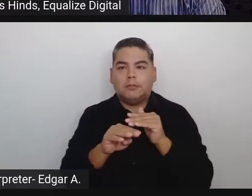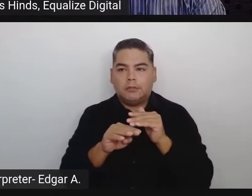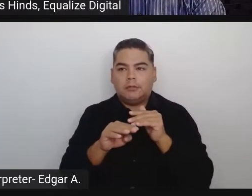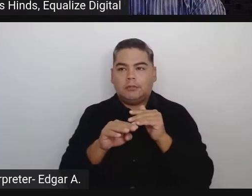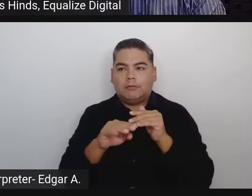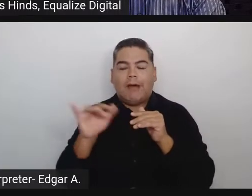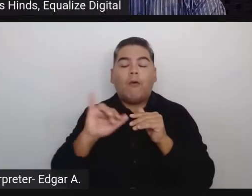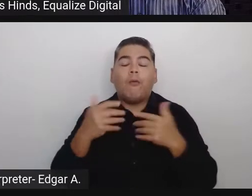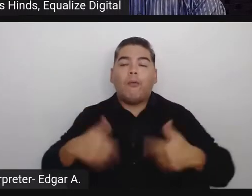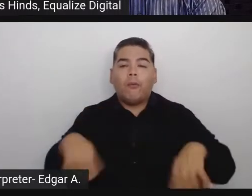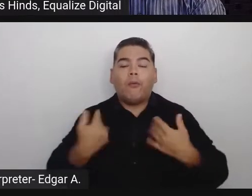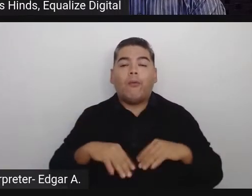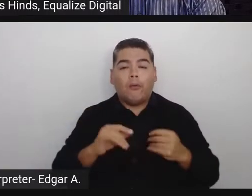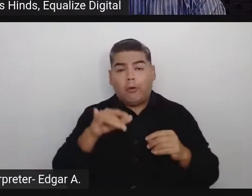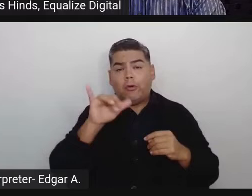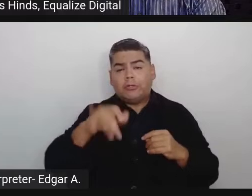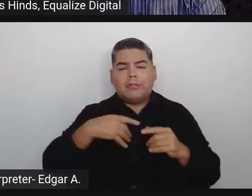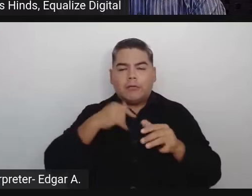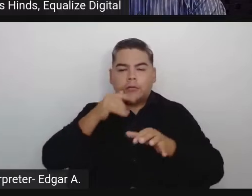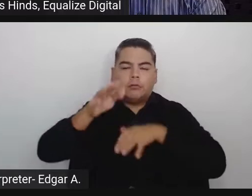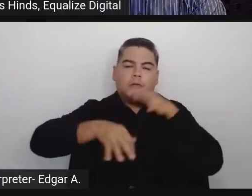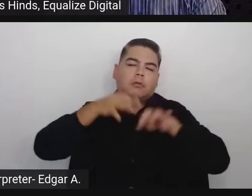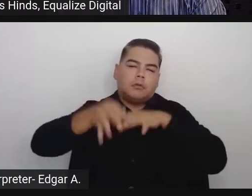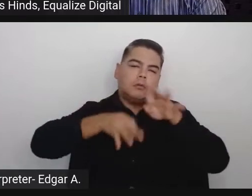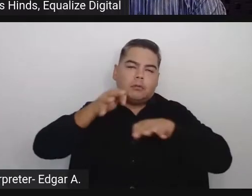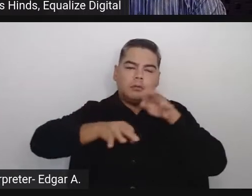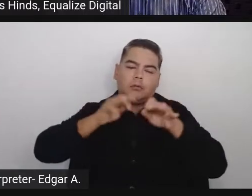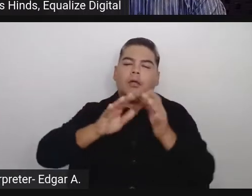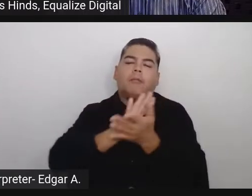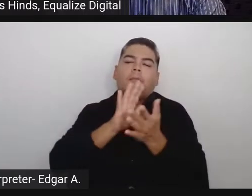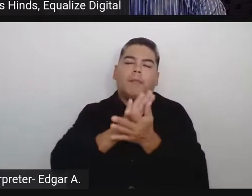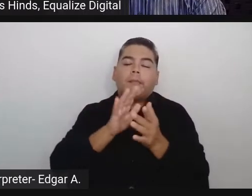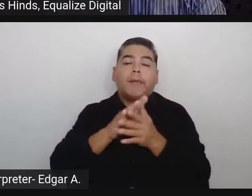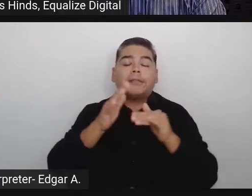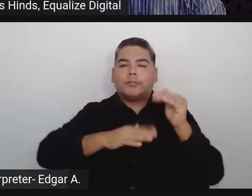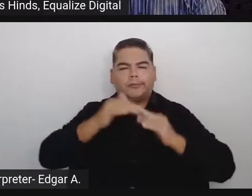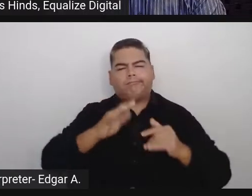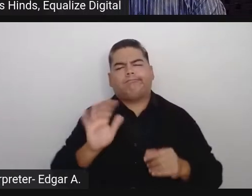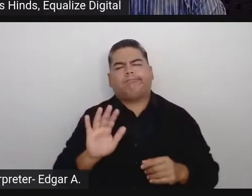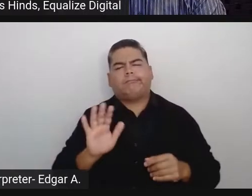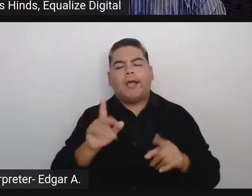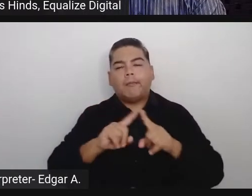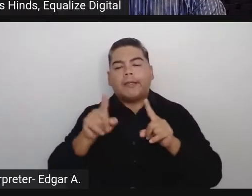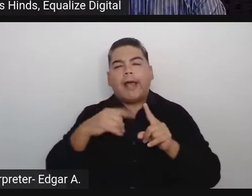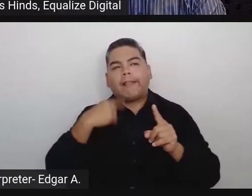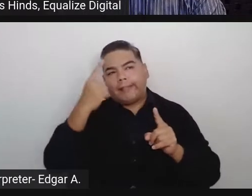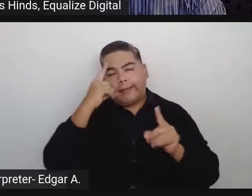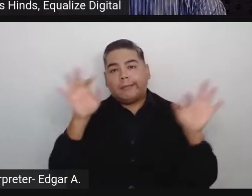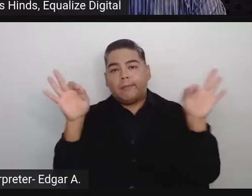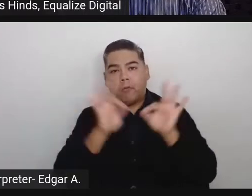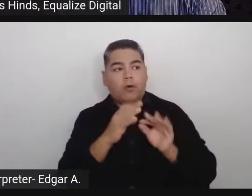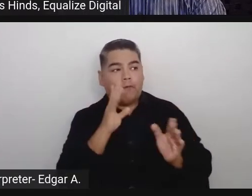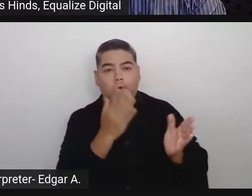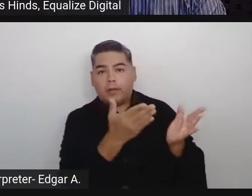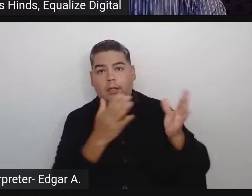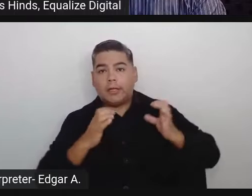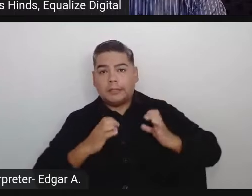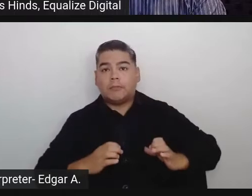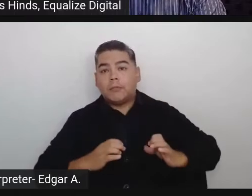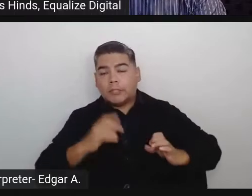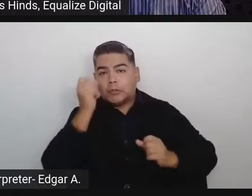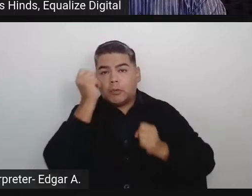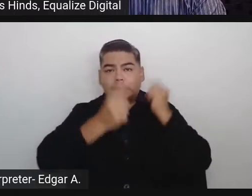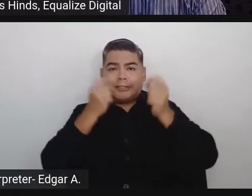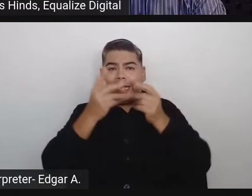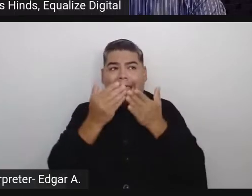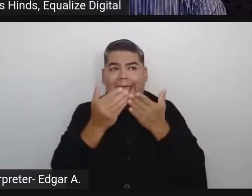talking too much about the page builder problem, I also think that giving your client the ability to do everything but the kitchen